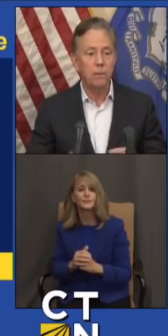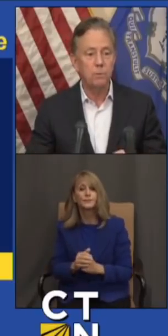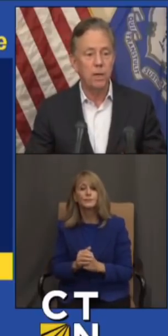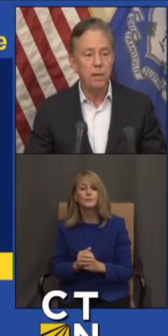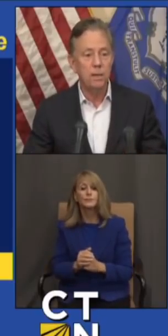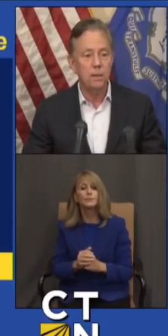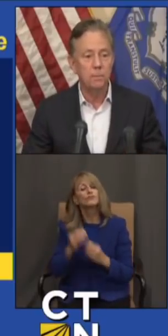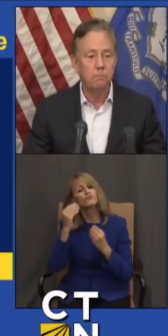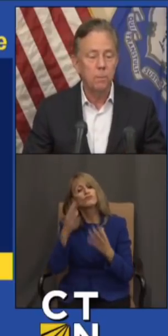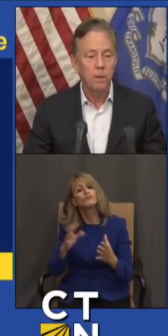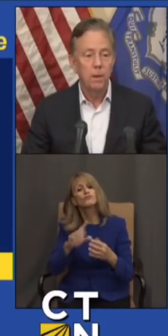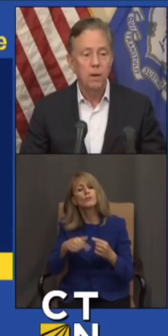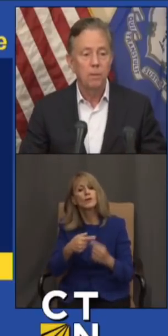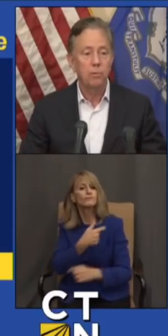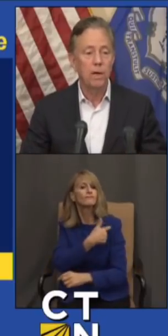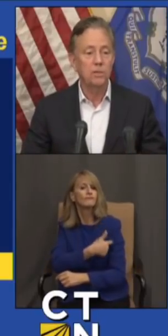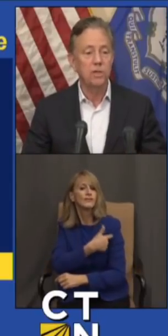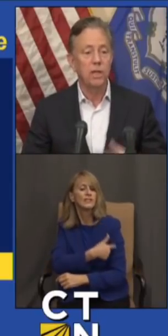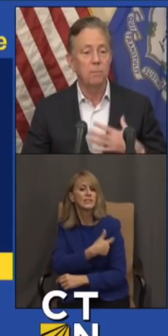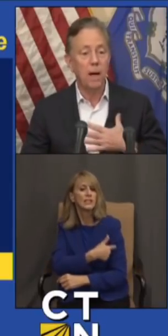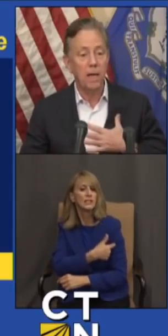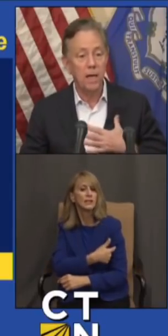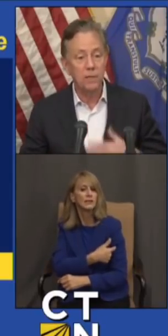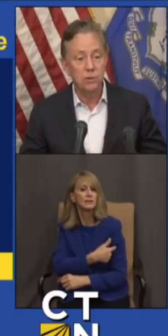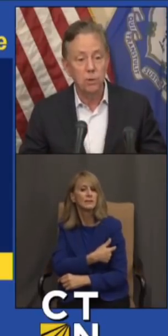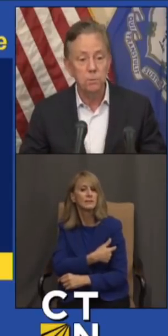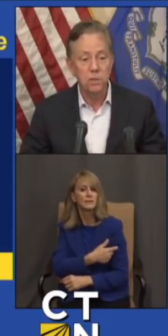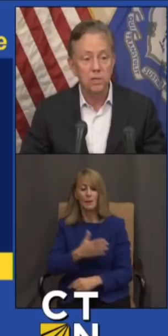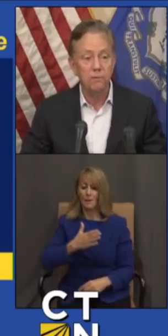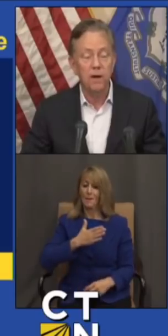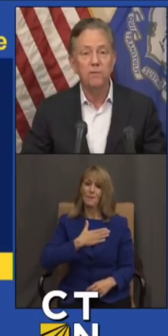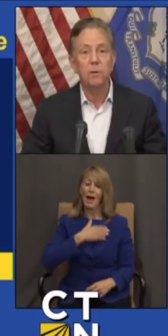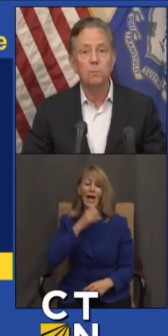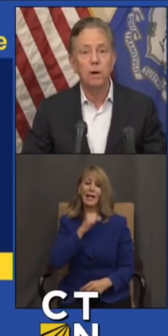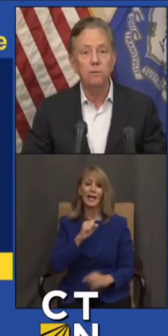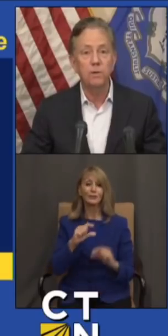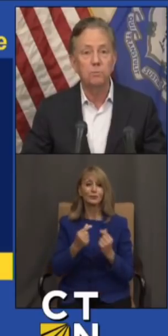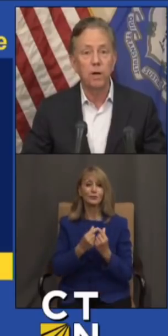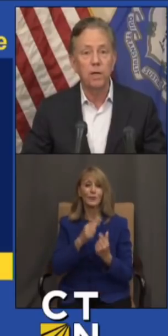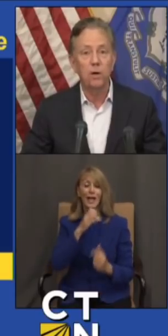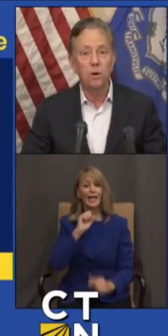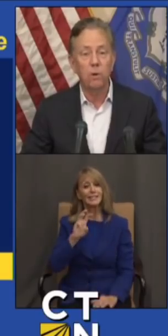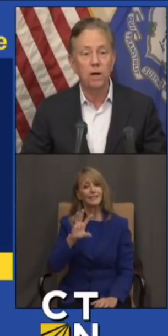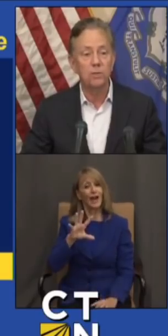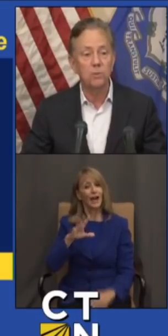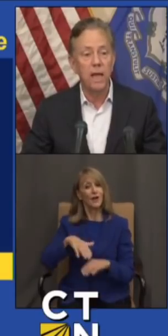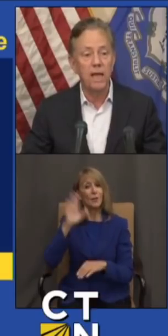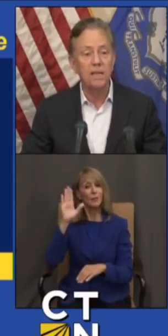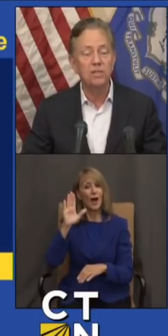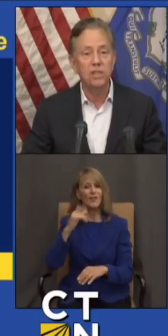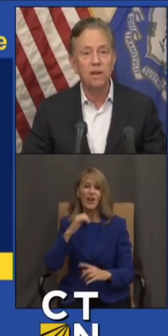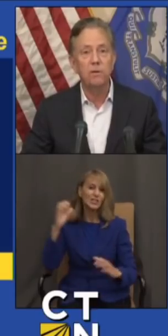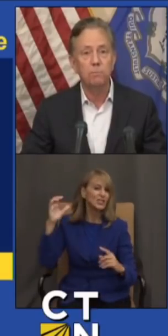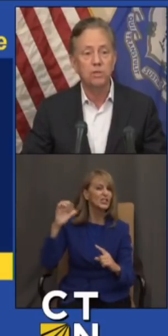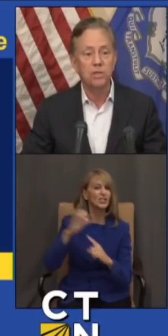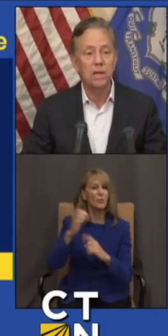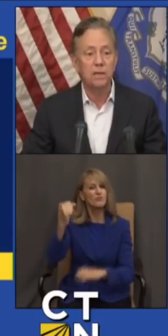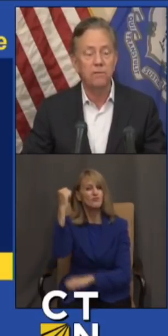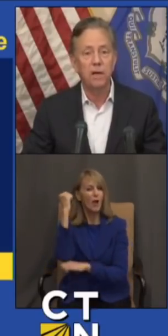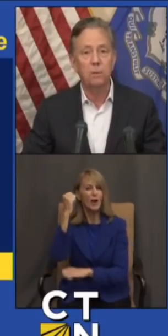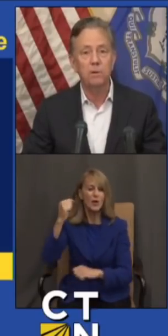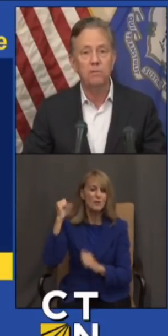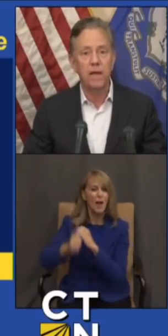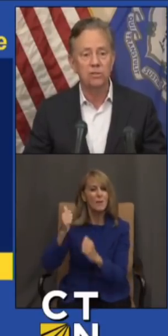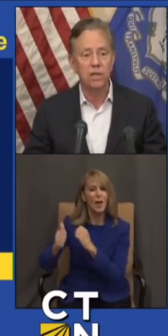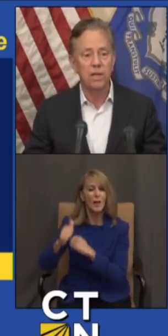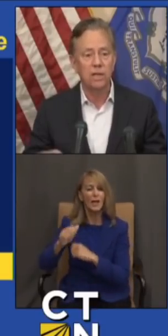vaccine update. I'm proud to say that my age group, 65 and above, is breaking all records with 87% have